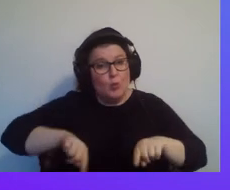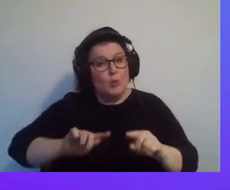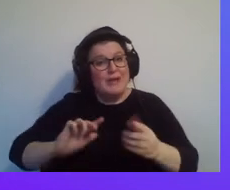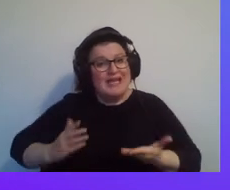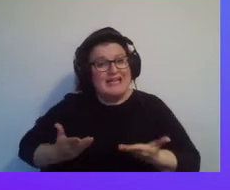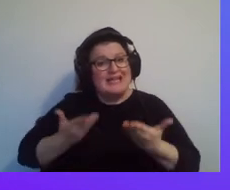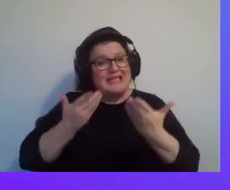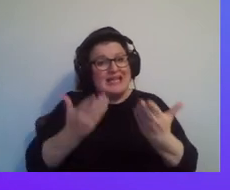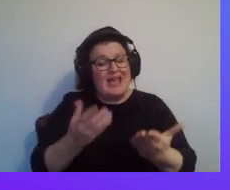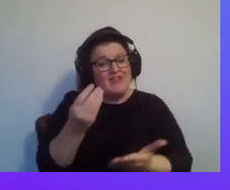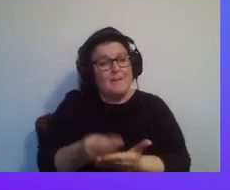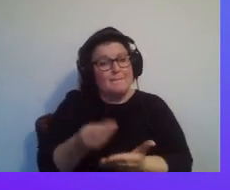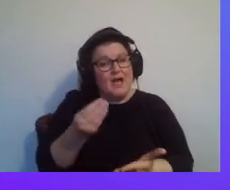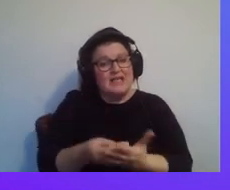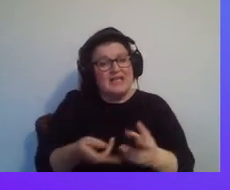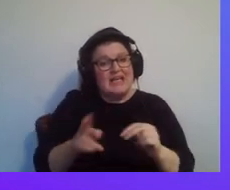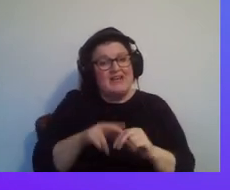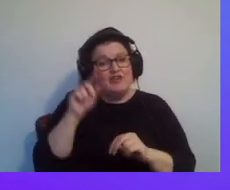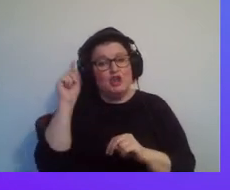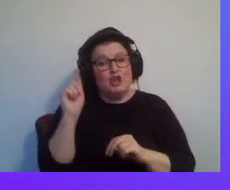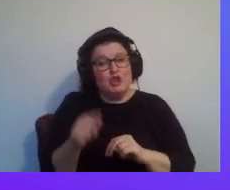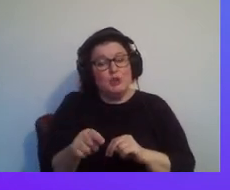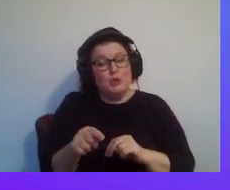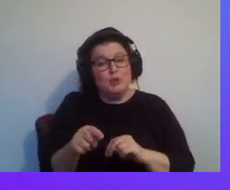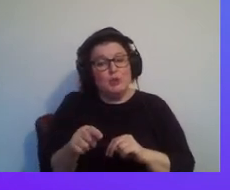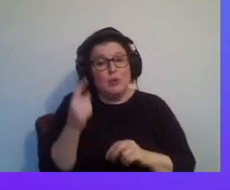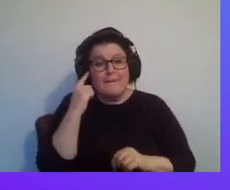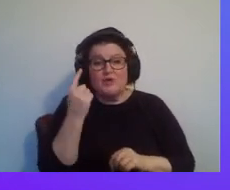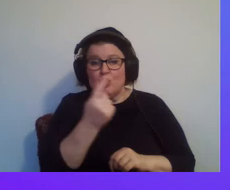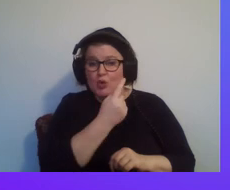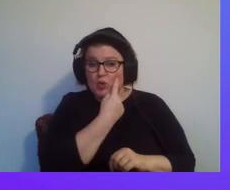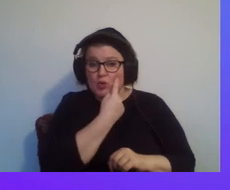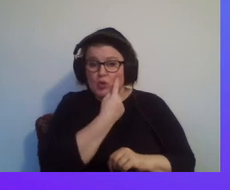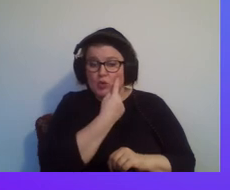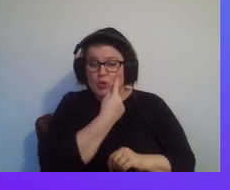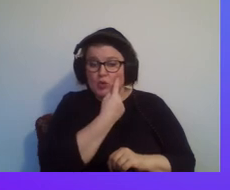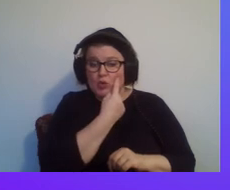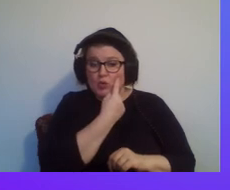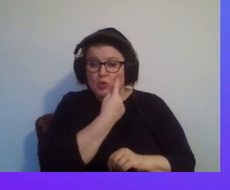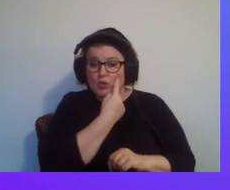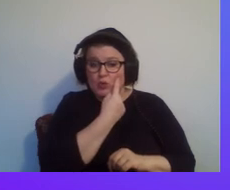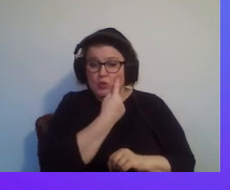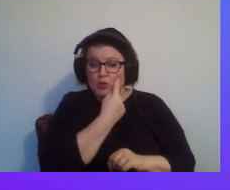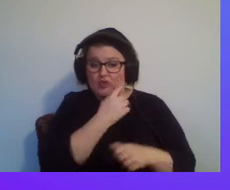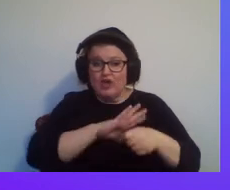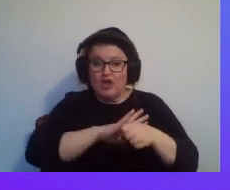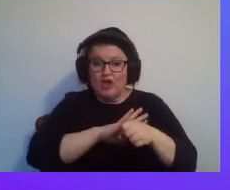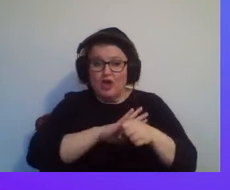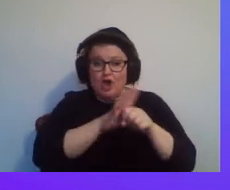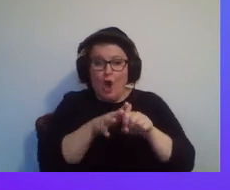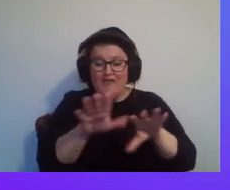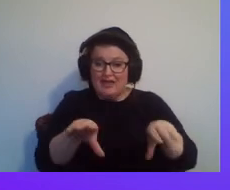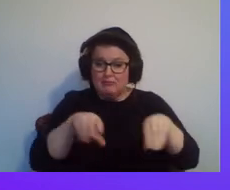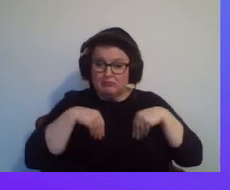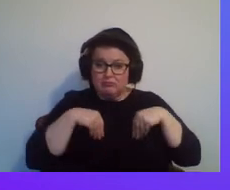money if you prove to be positive, to make sure that for the 10 days that you have to